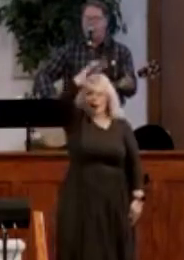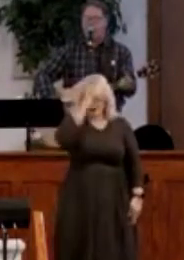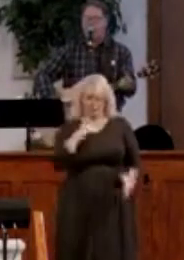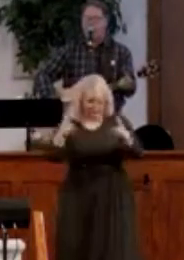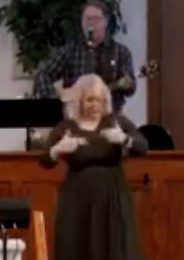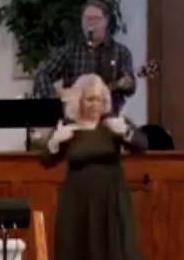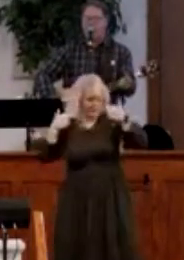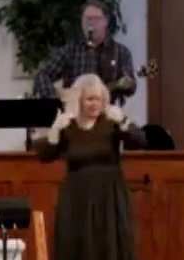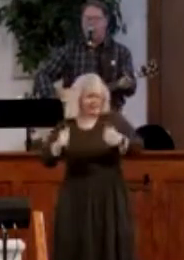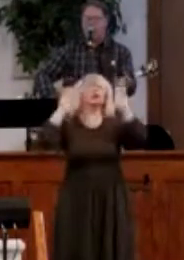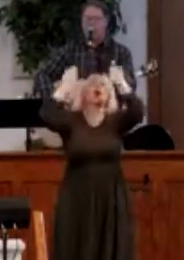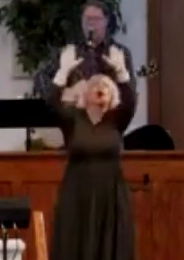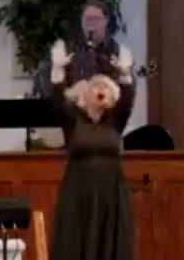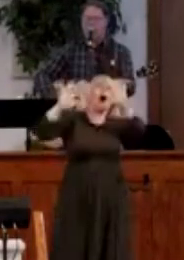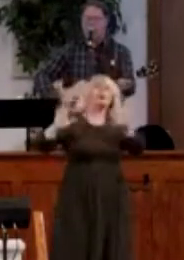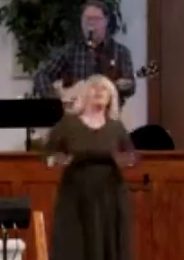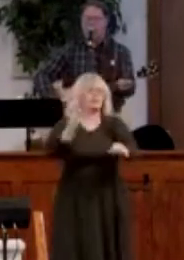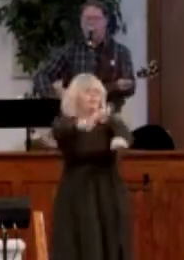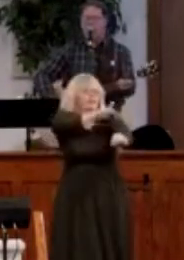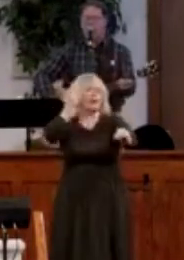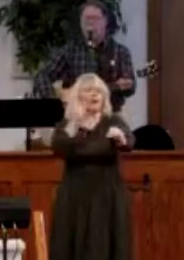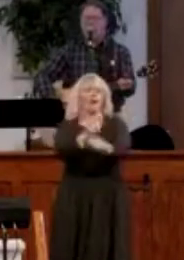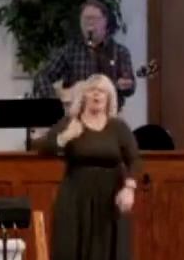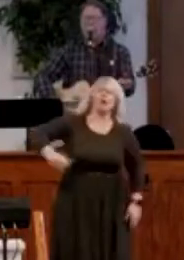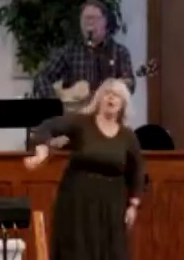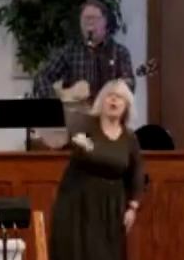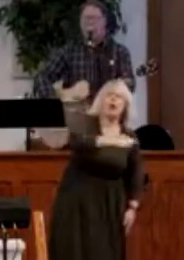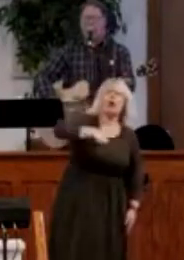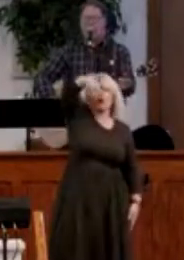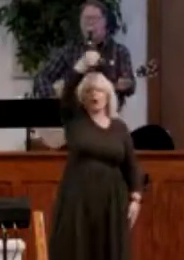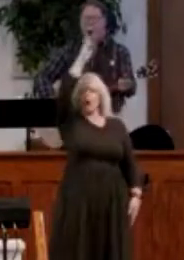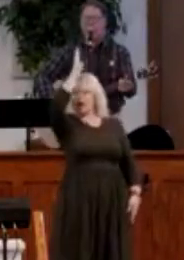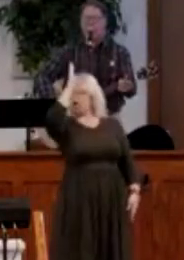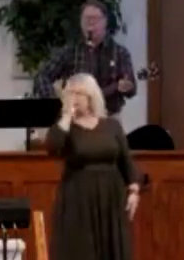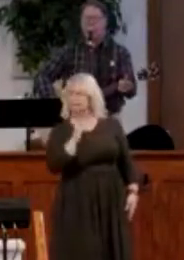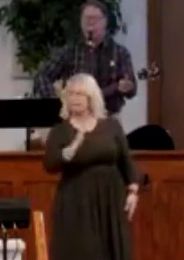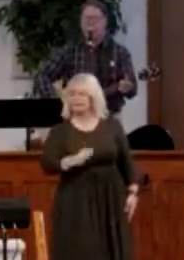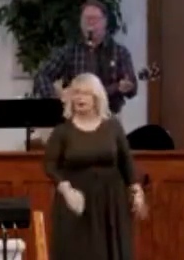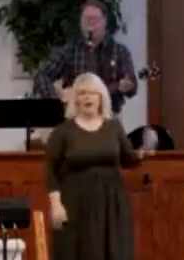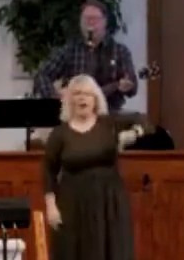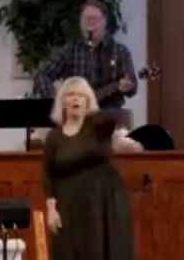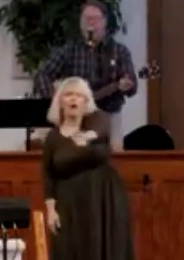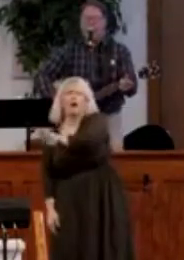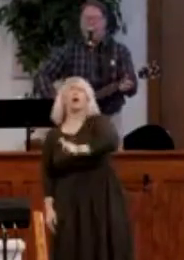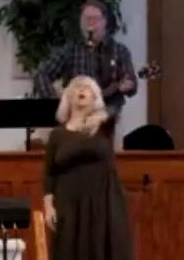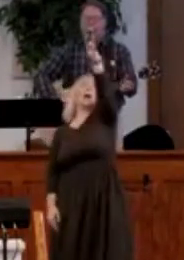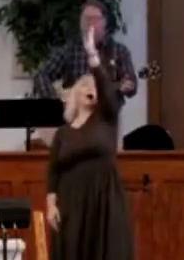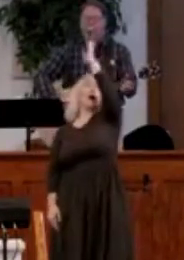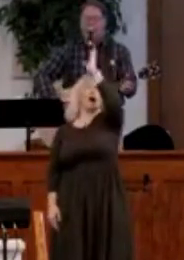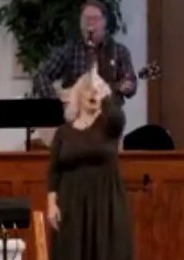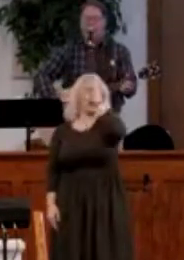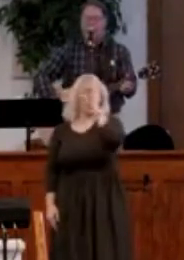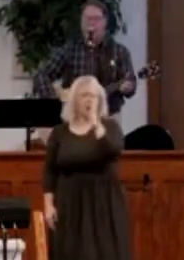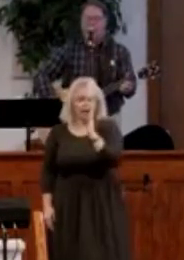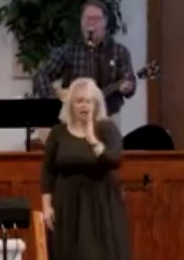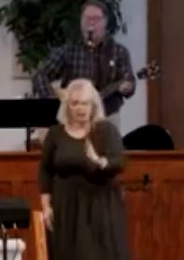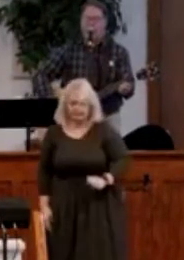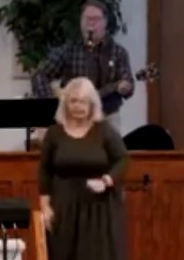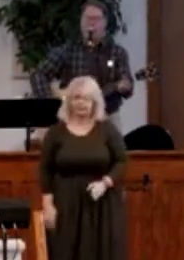Our God is healer, awesome in power, our God, our